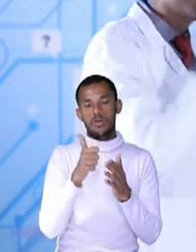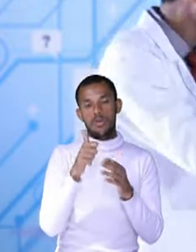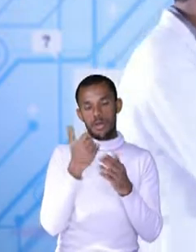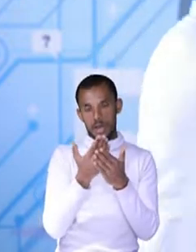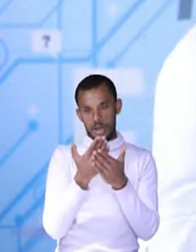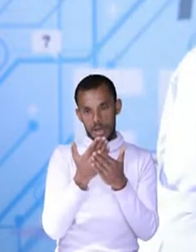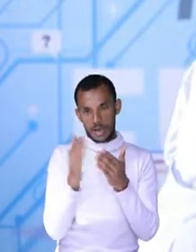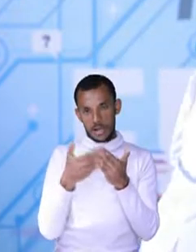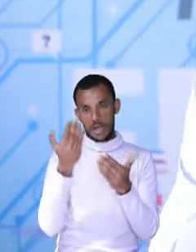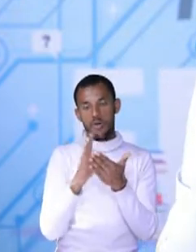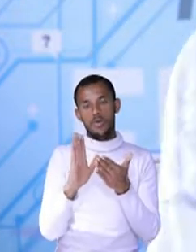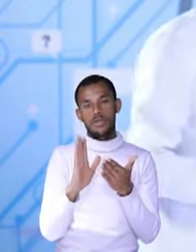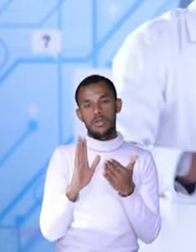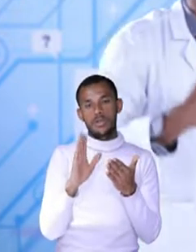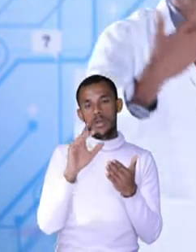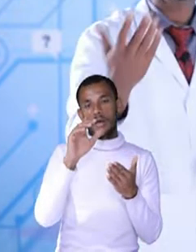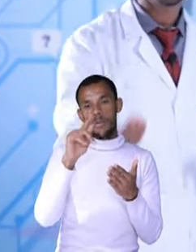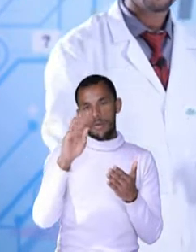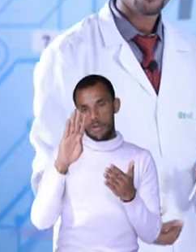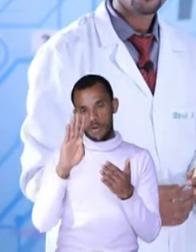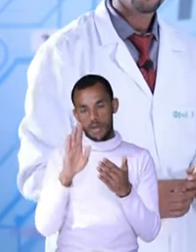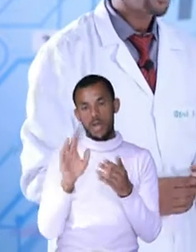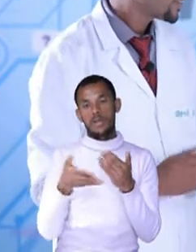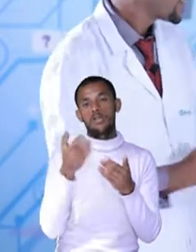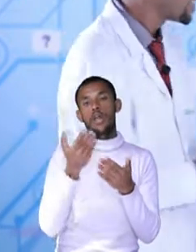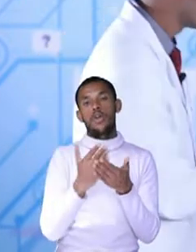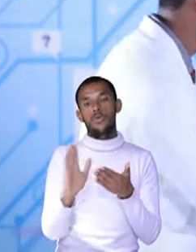reduced, but lead oxides are easily reduced.